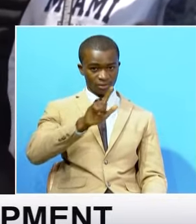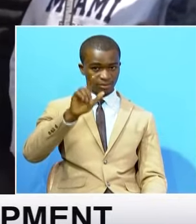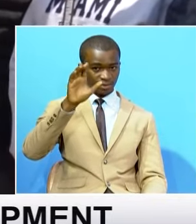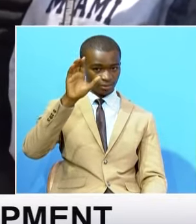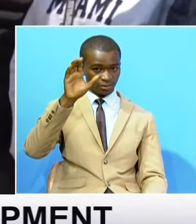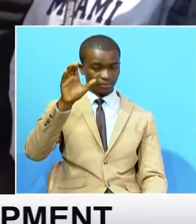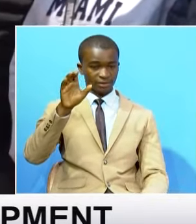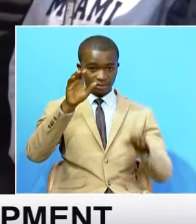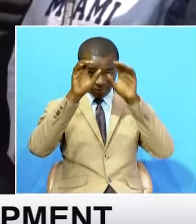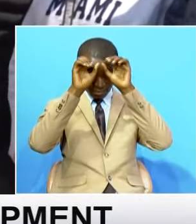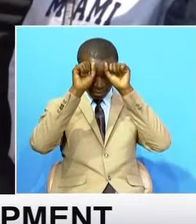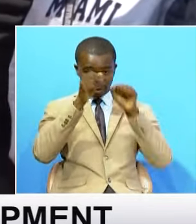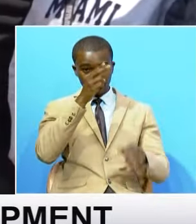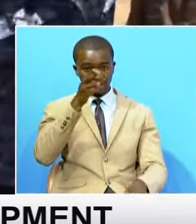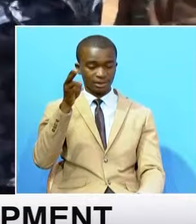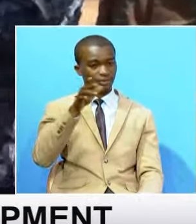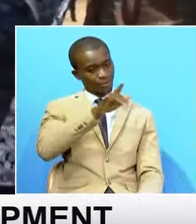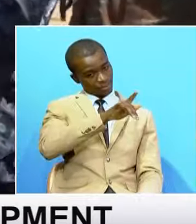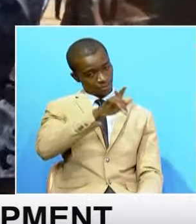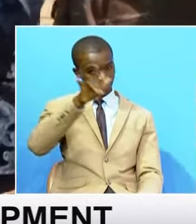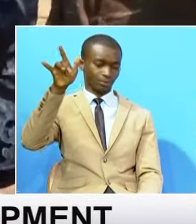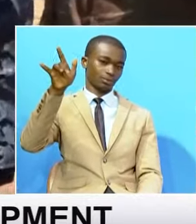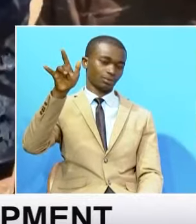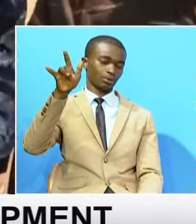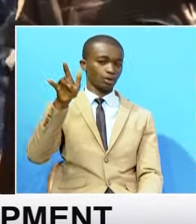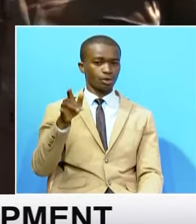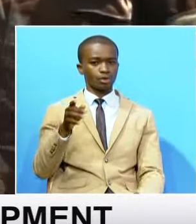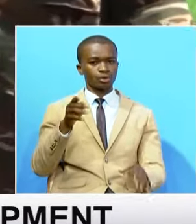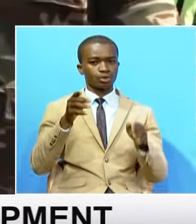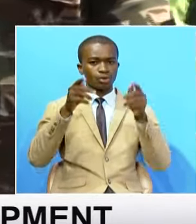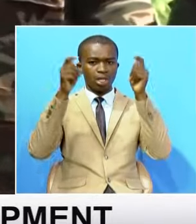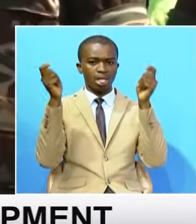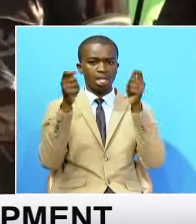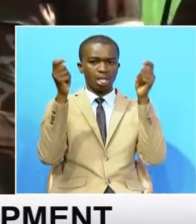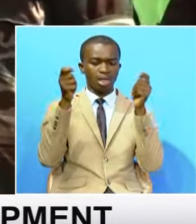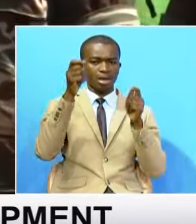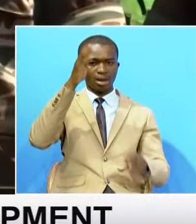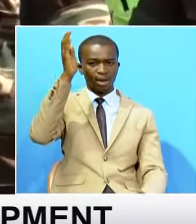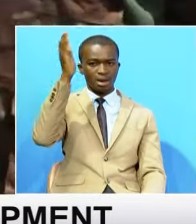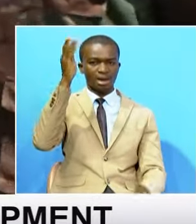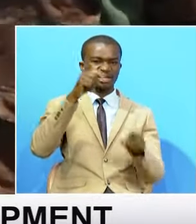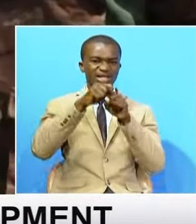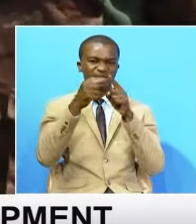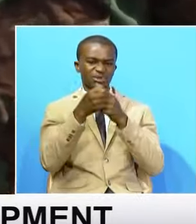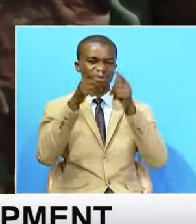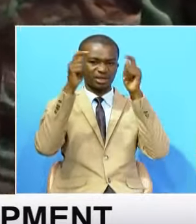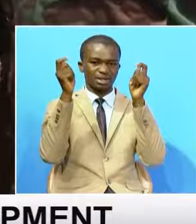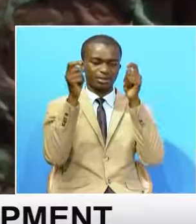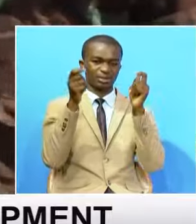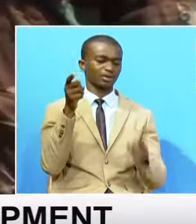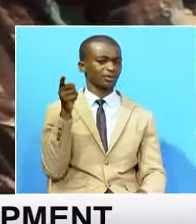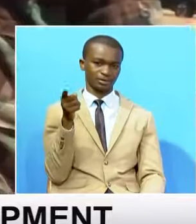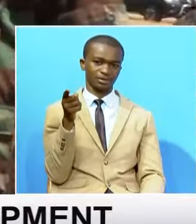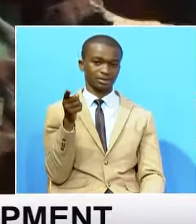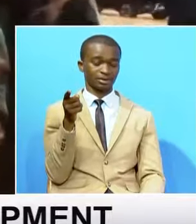to grace this year's Wilile traditional ceremony of Senior Chief Puta of Chienge District. Speaking on arrival, the president emphasized